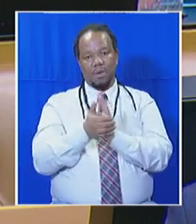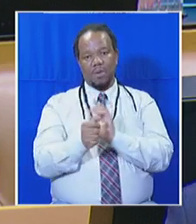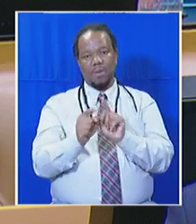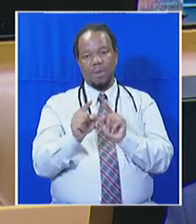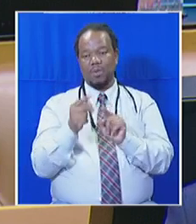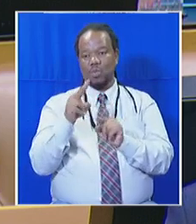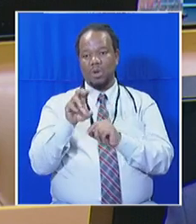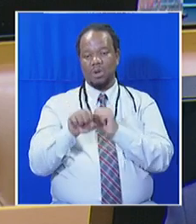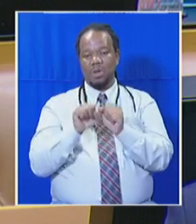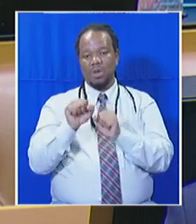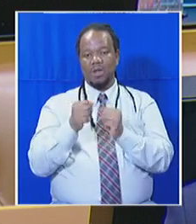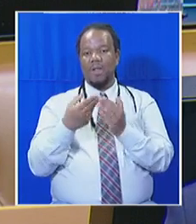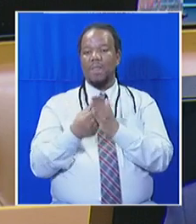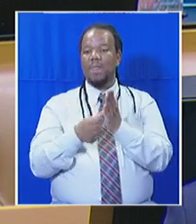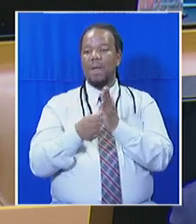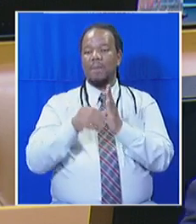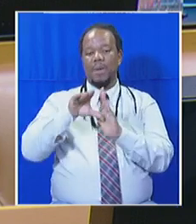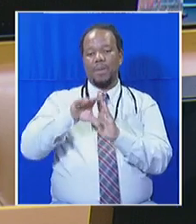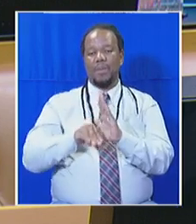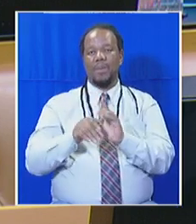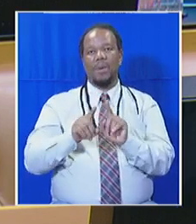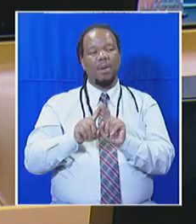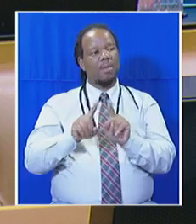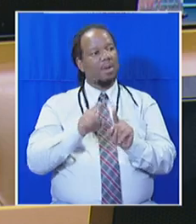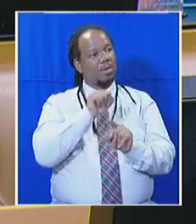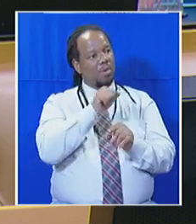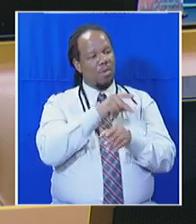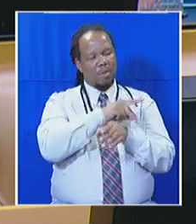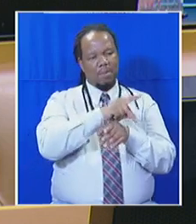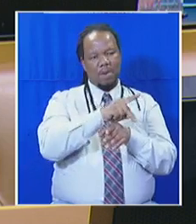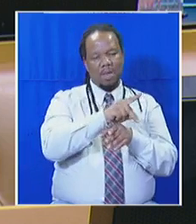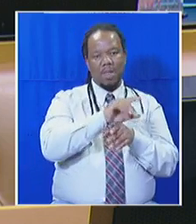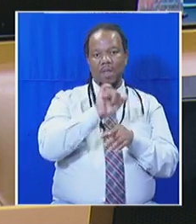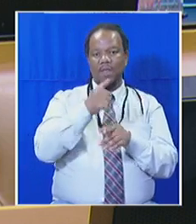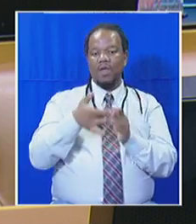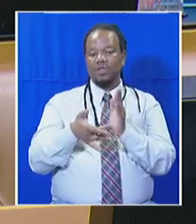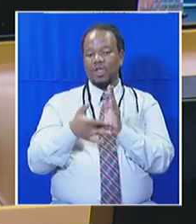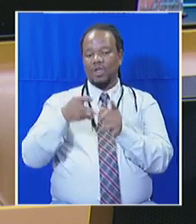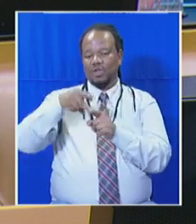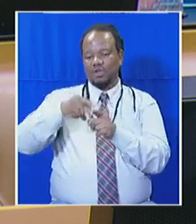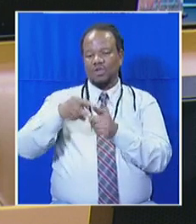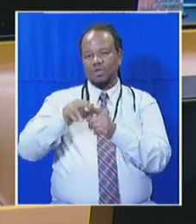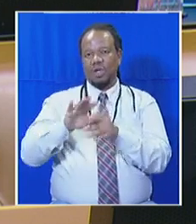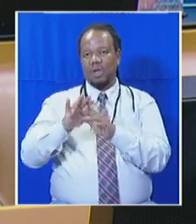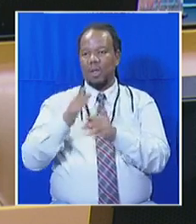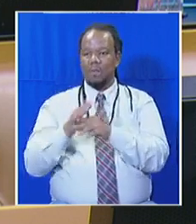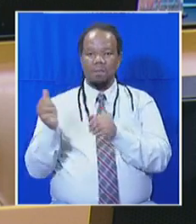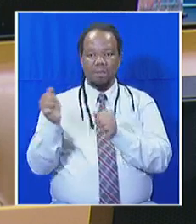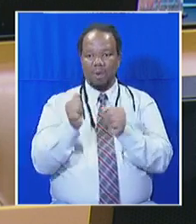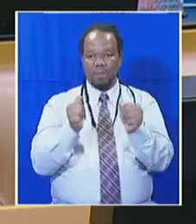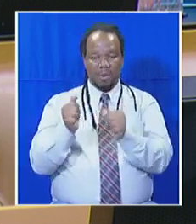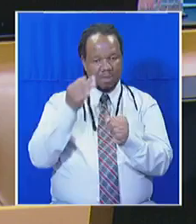past 20 years? What are you planning to do to ensure that more technicians get employed back to the public service?